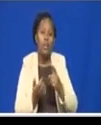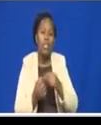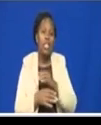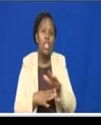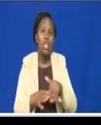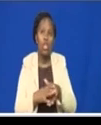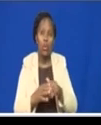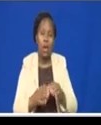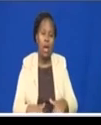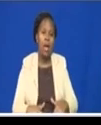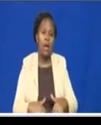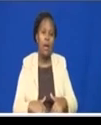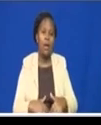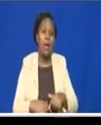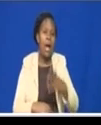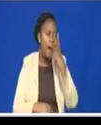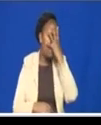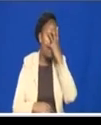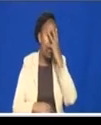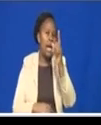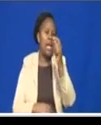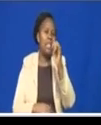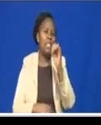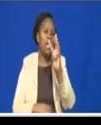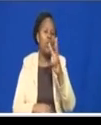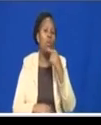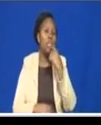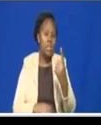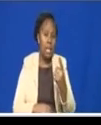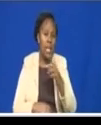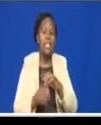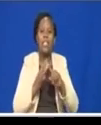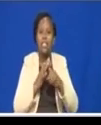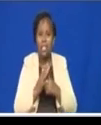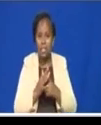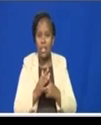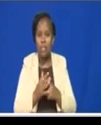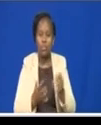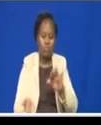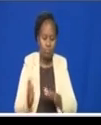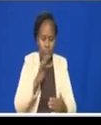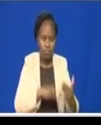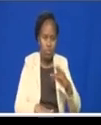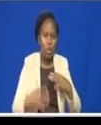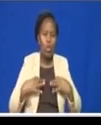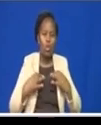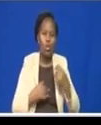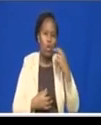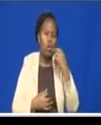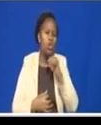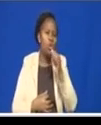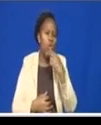and Megalana, an embarrassed Tayo said as she began to fold clothes, not looking at her